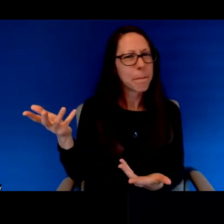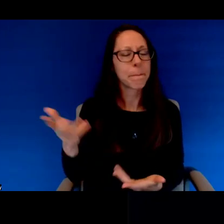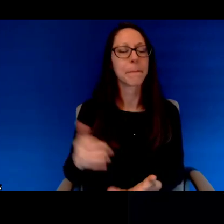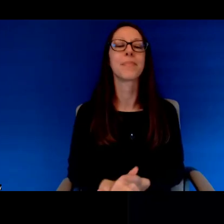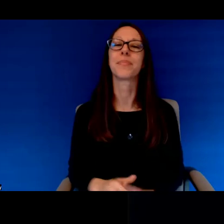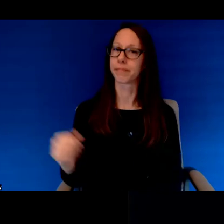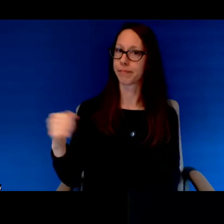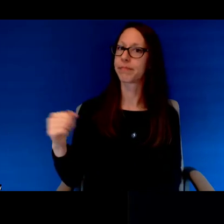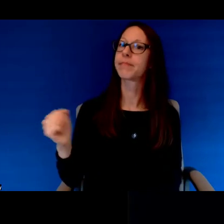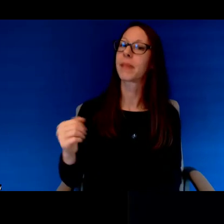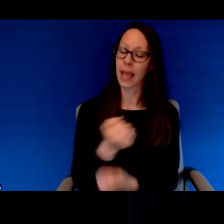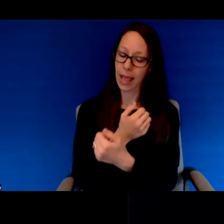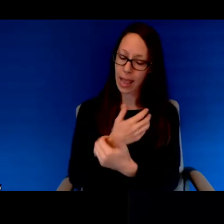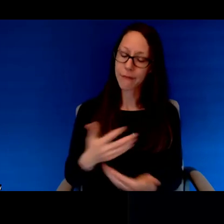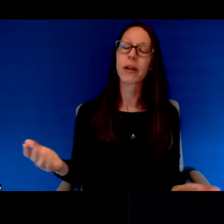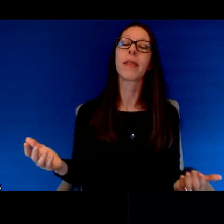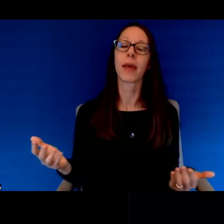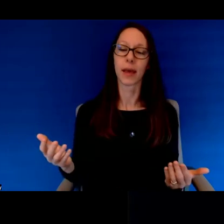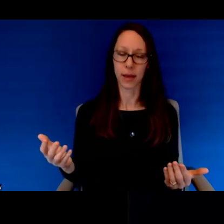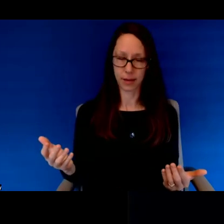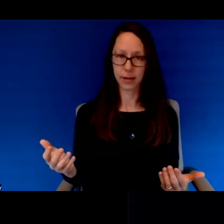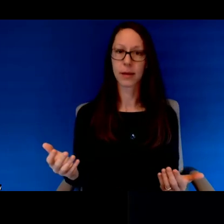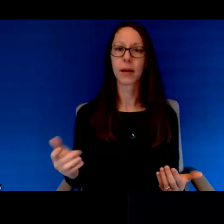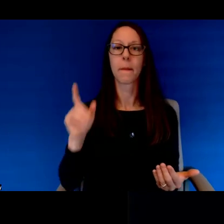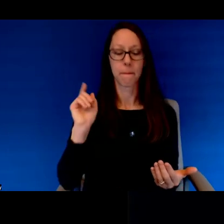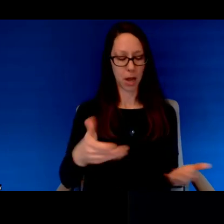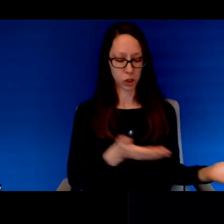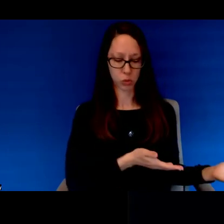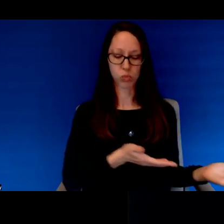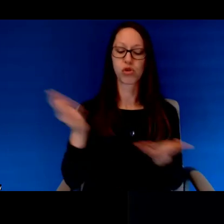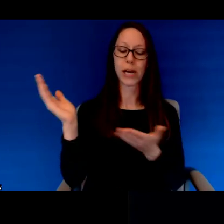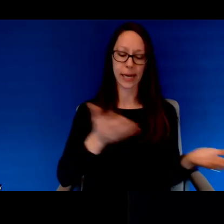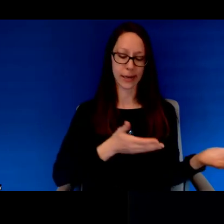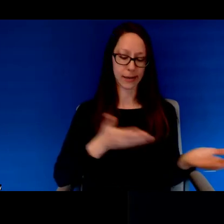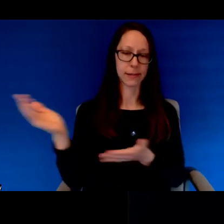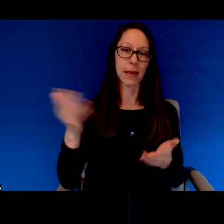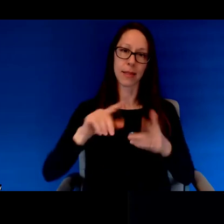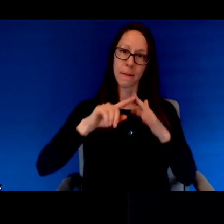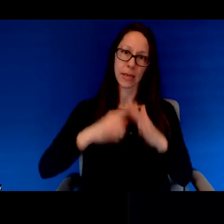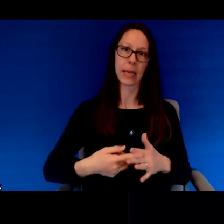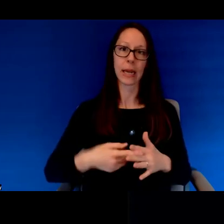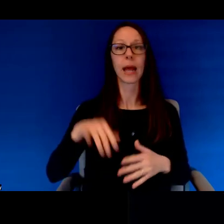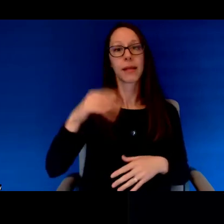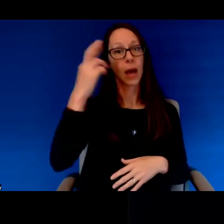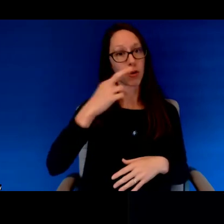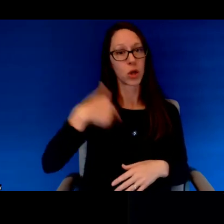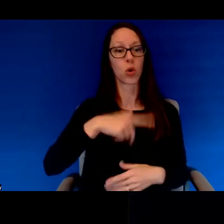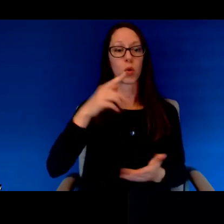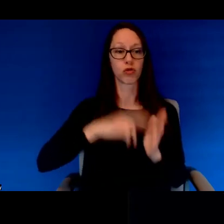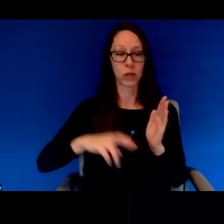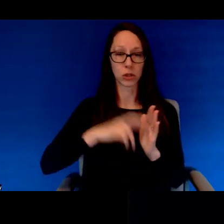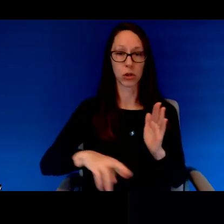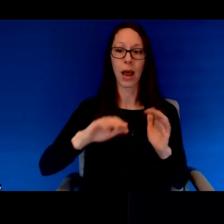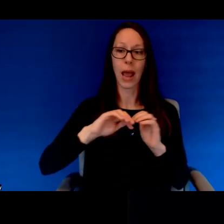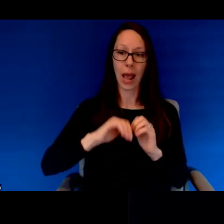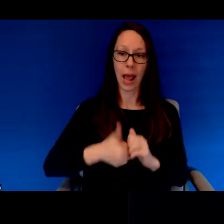Yes, yes. Everything is going to have to be, brought for a little while, which is why we're researching how can we